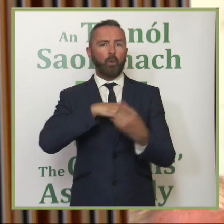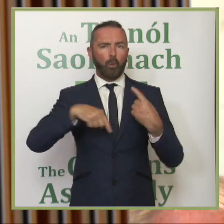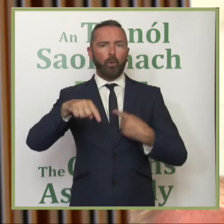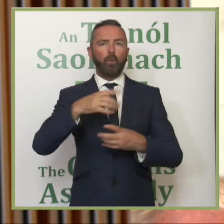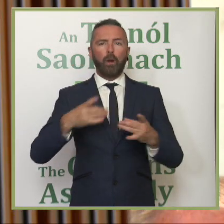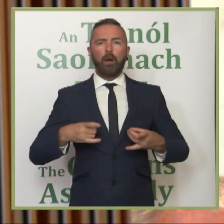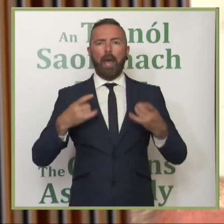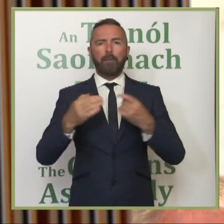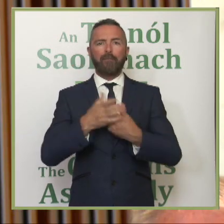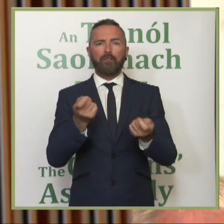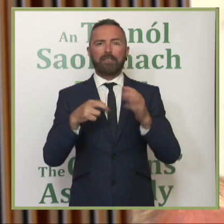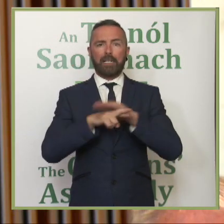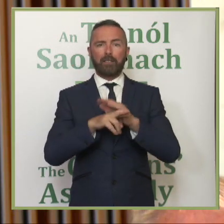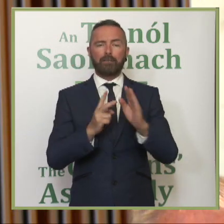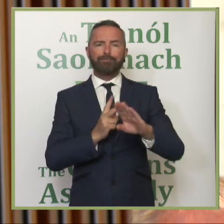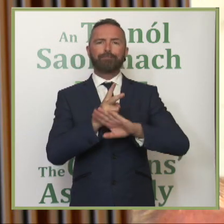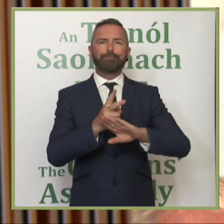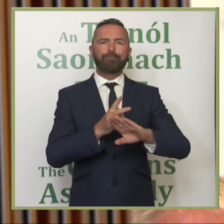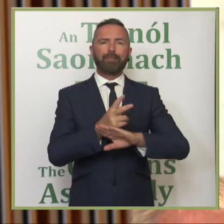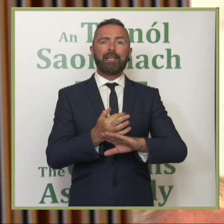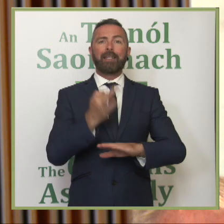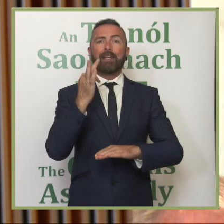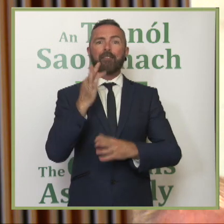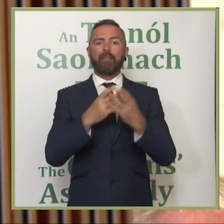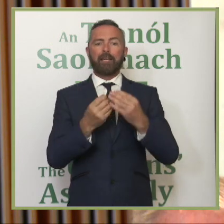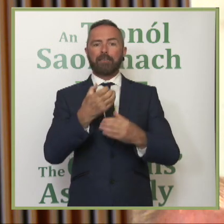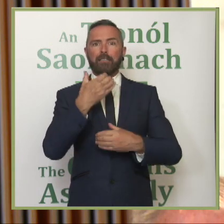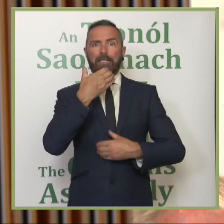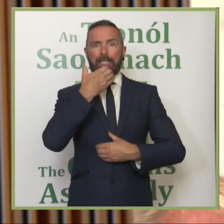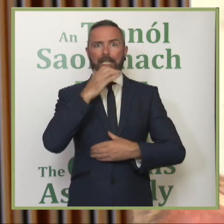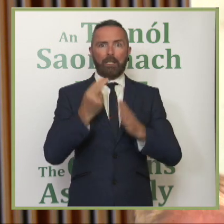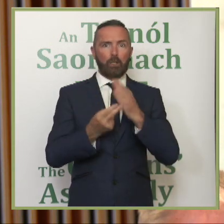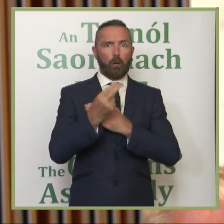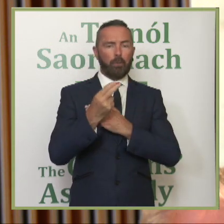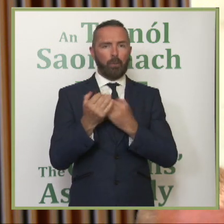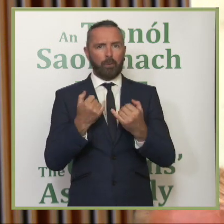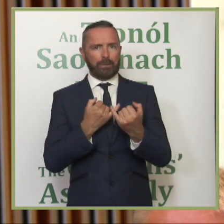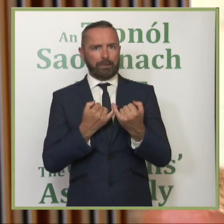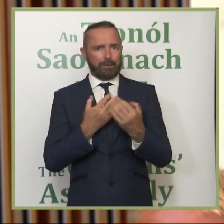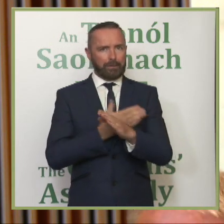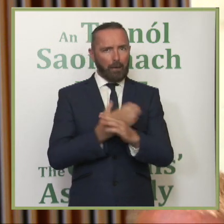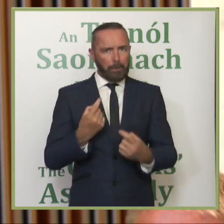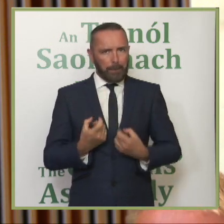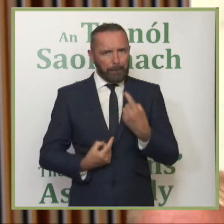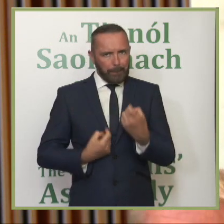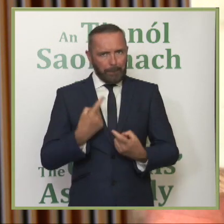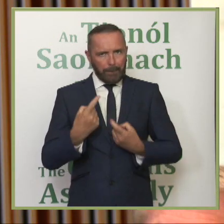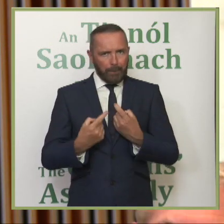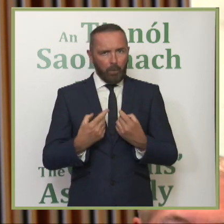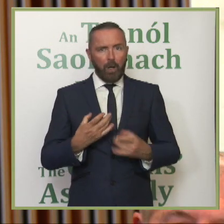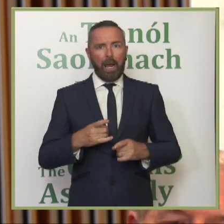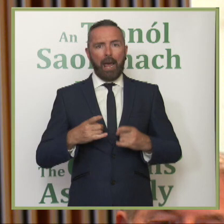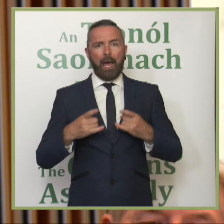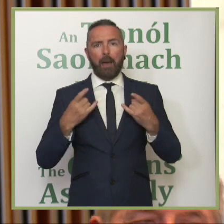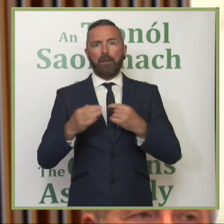and kind of, if things are getting too heated, to kind of keep everything calm. And on the language, we suggest that if there's